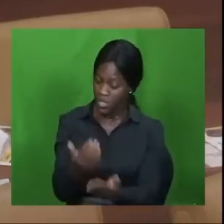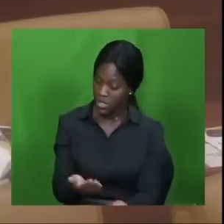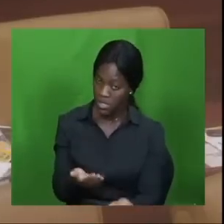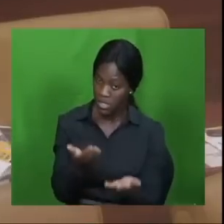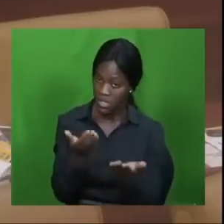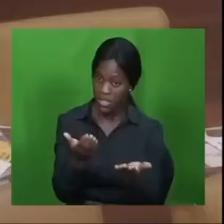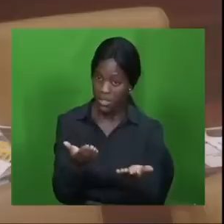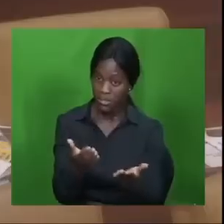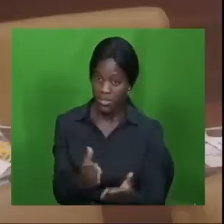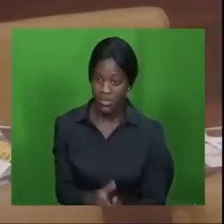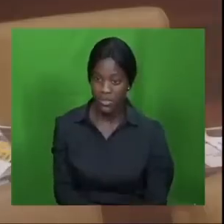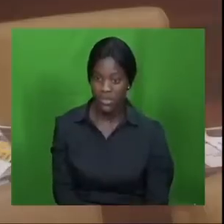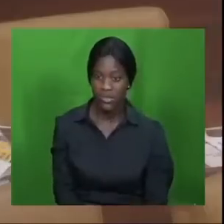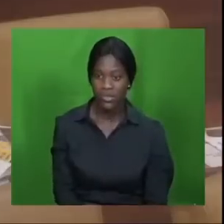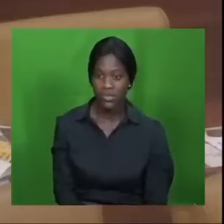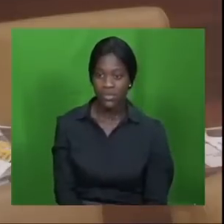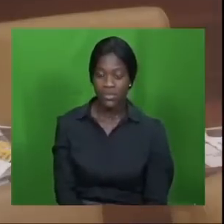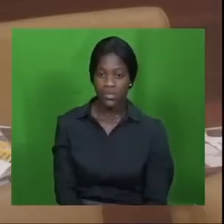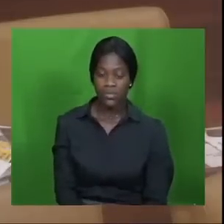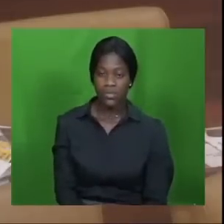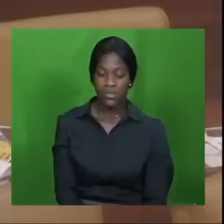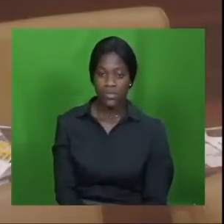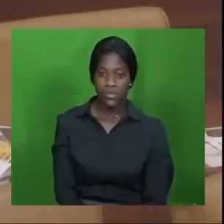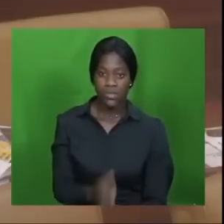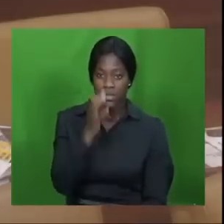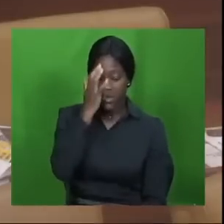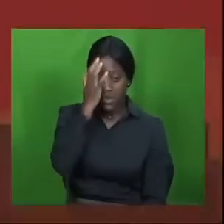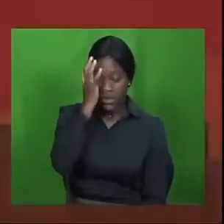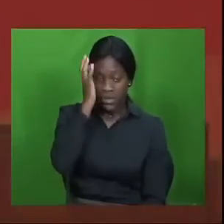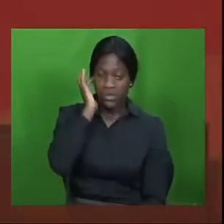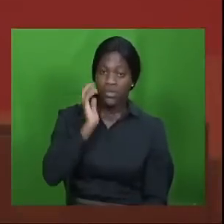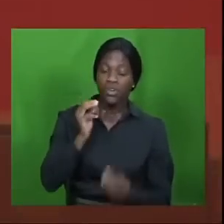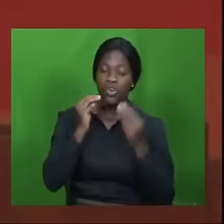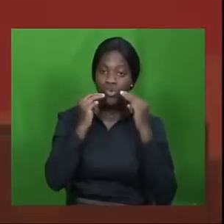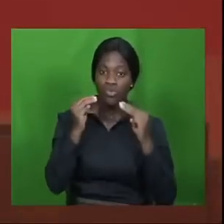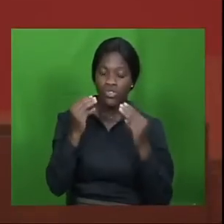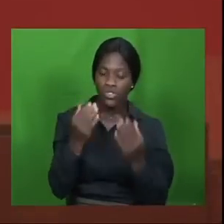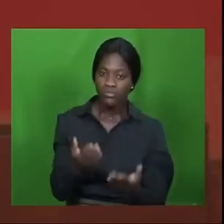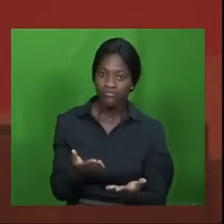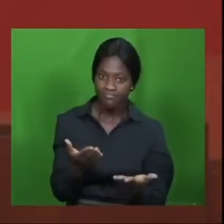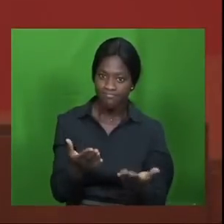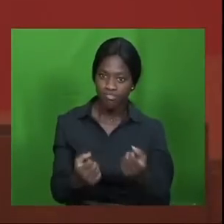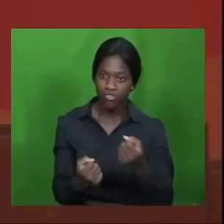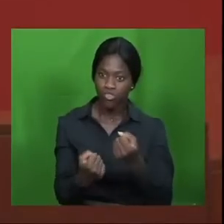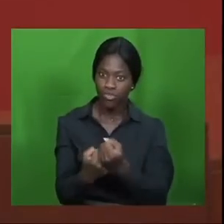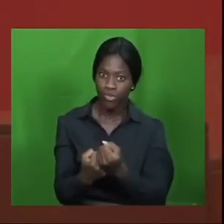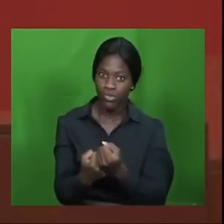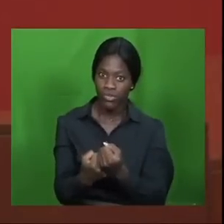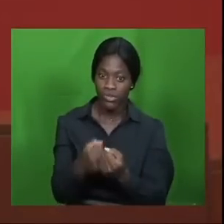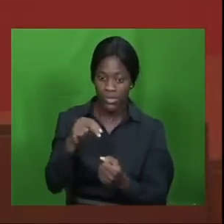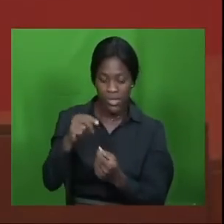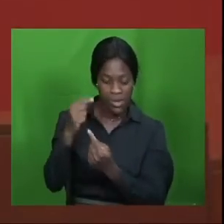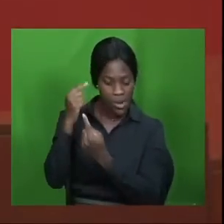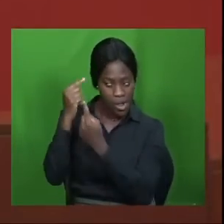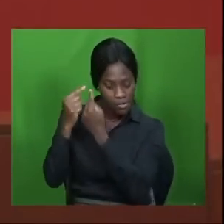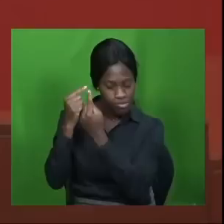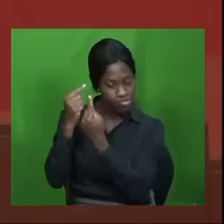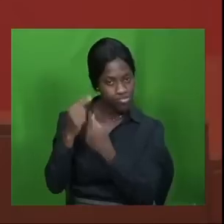submit. Motion moved and seconded is for the consideration of the House. Yes, Minority